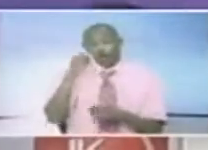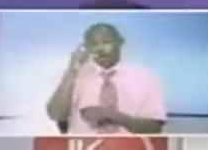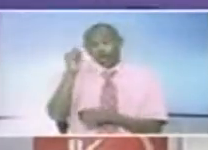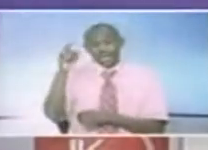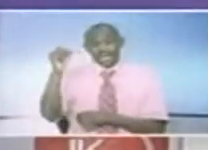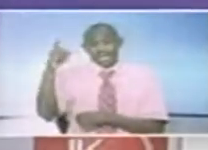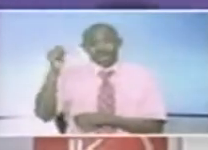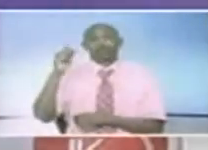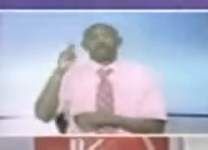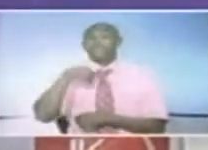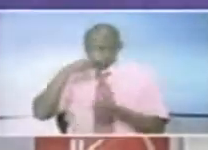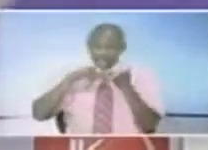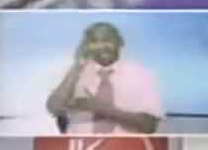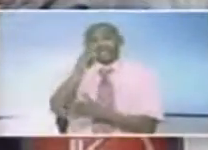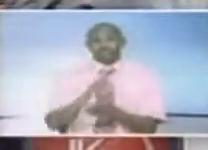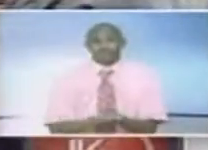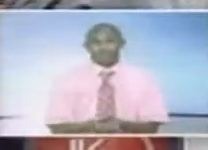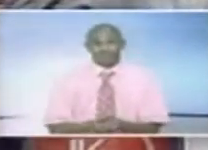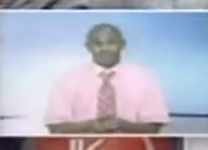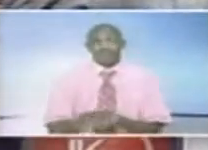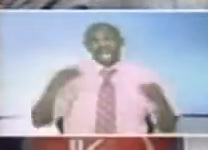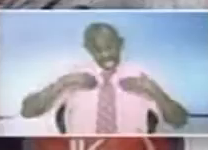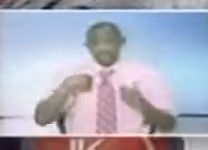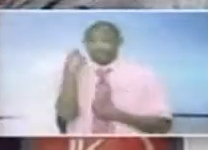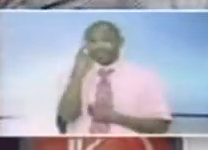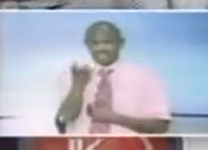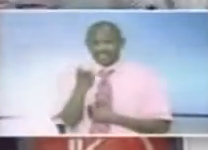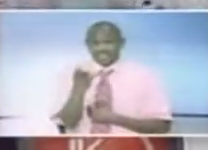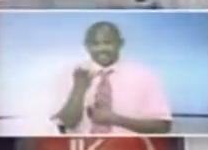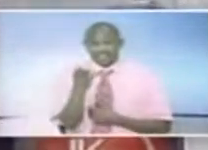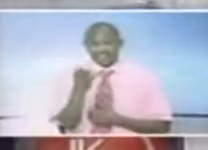and I will pay. But then I have one for Olelenku, but